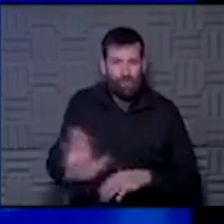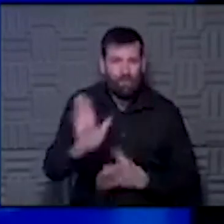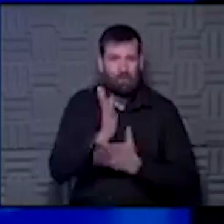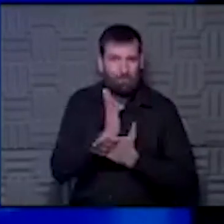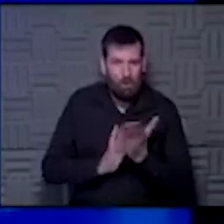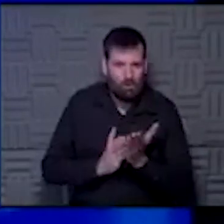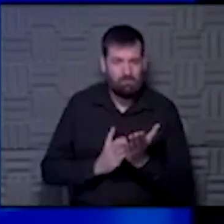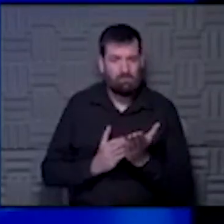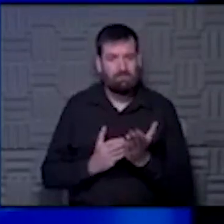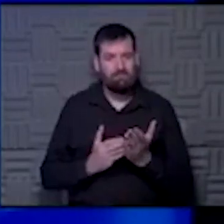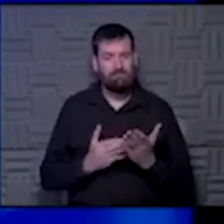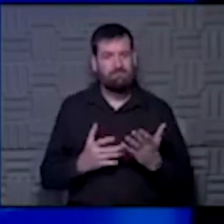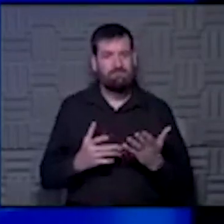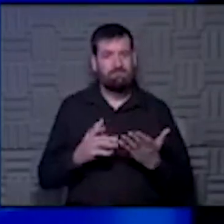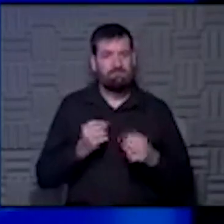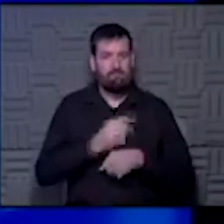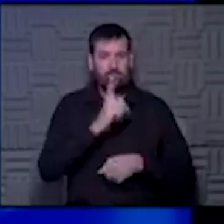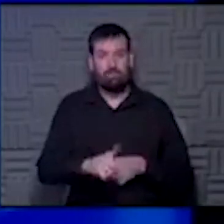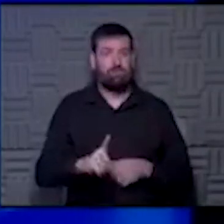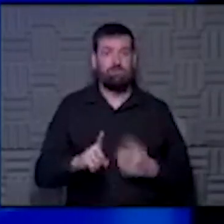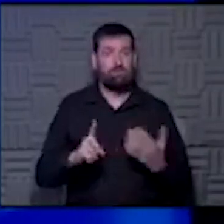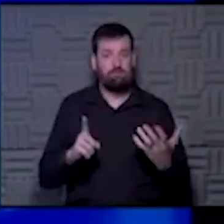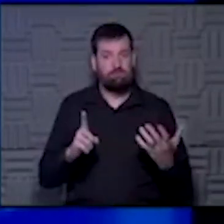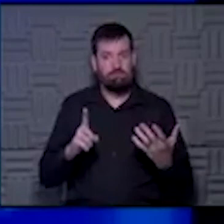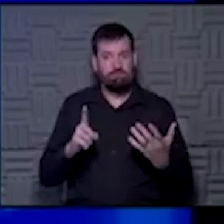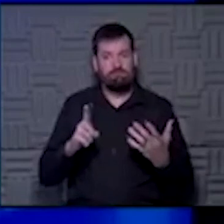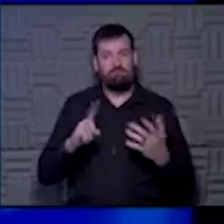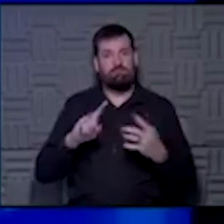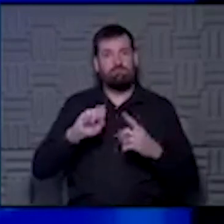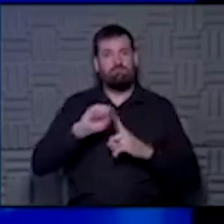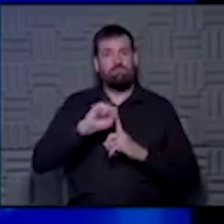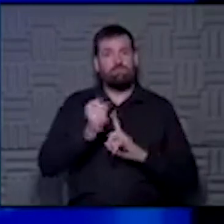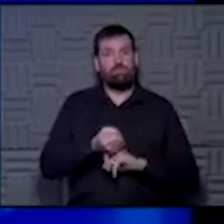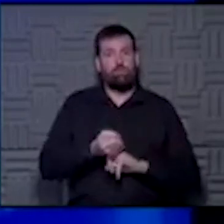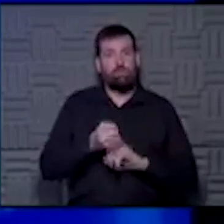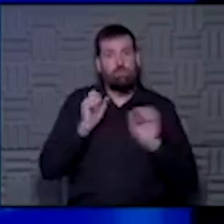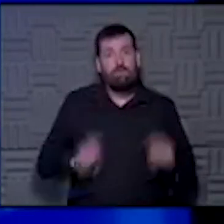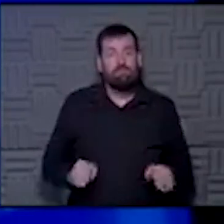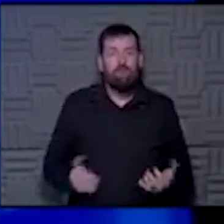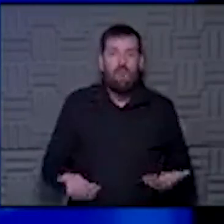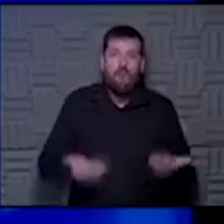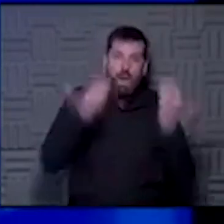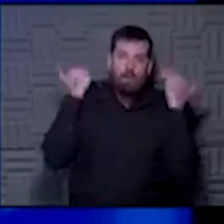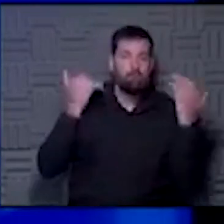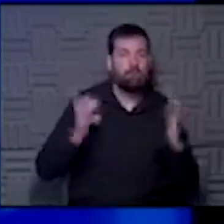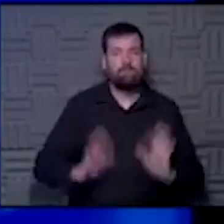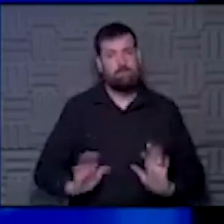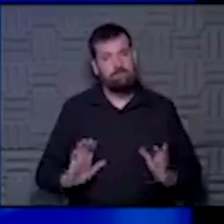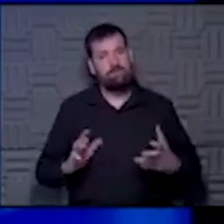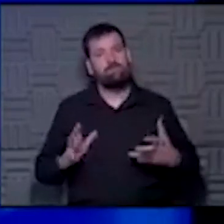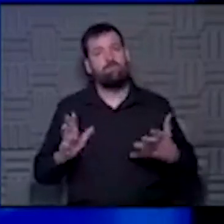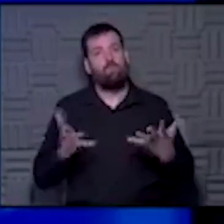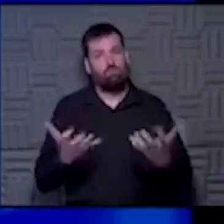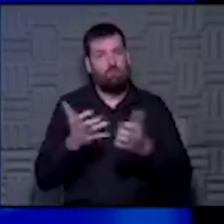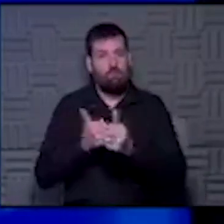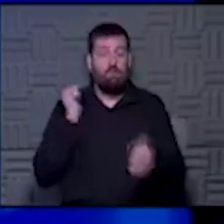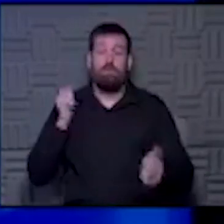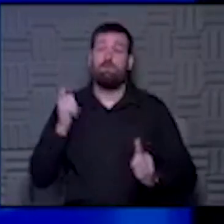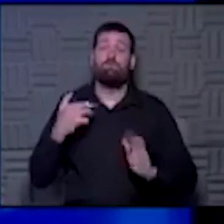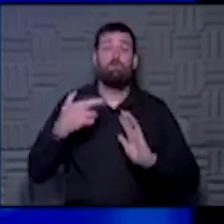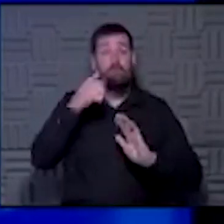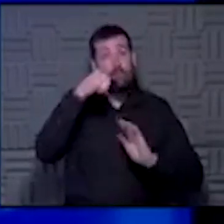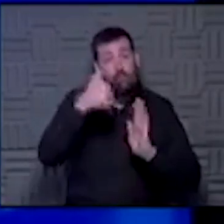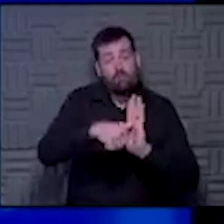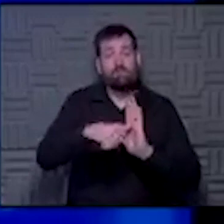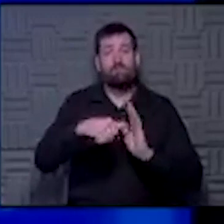we're not in a situation where we are worried about being overwhelmed. So remember the pillars of infection prevention